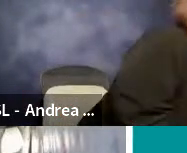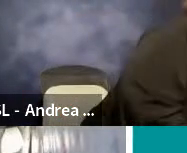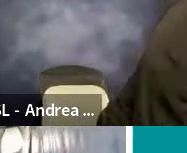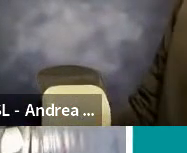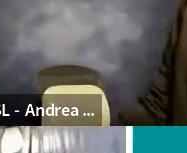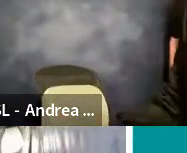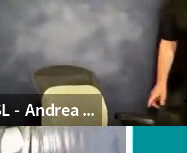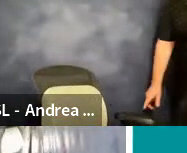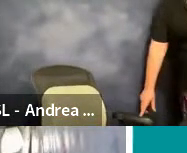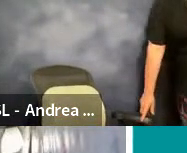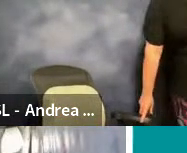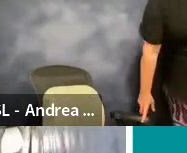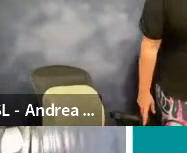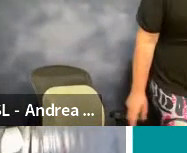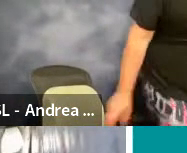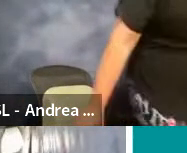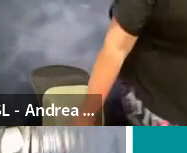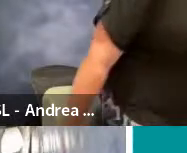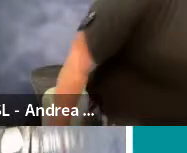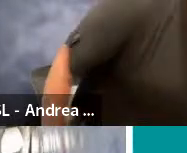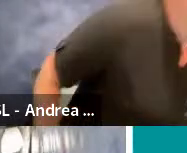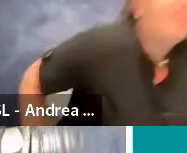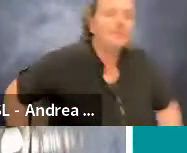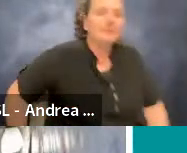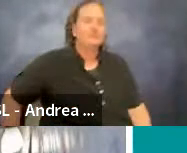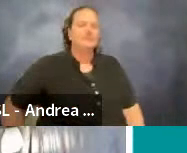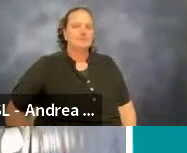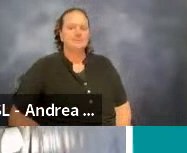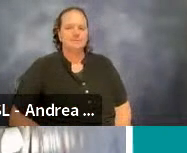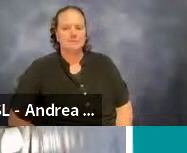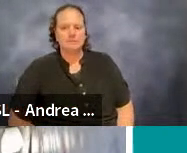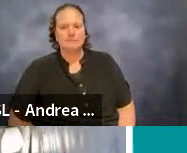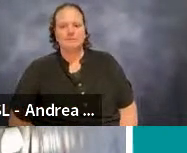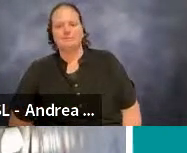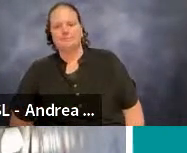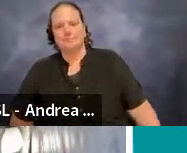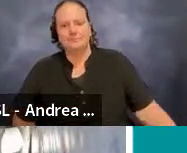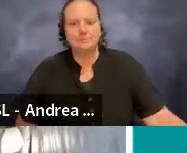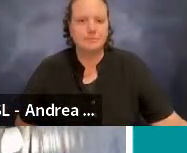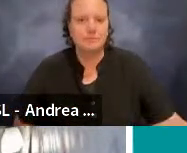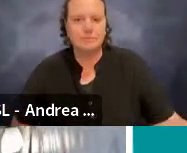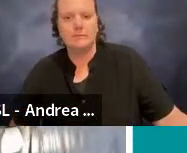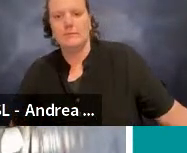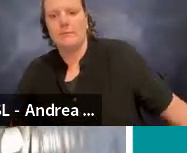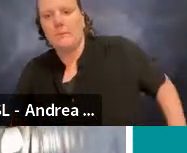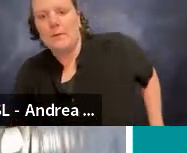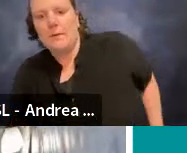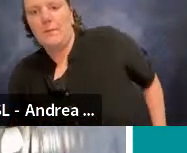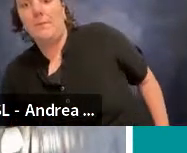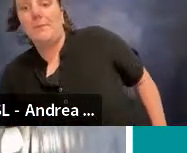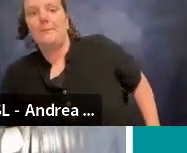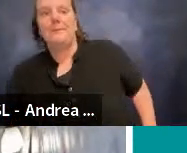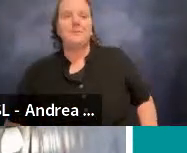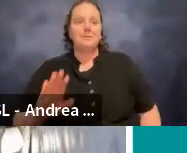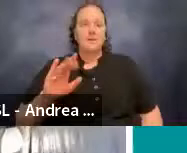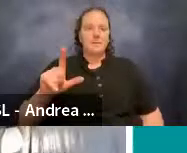mentioned that we are talking to AWAMI, as well as other groups that represent